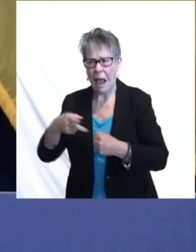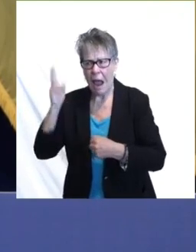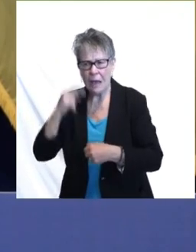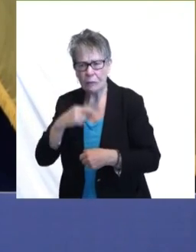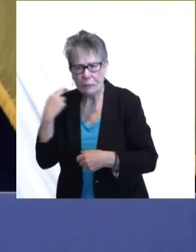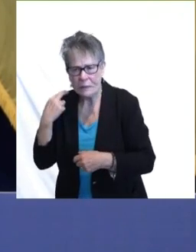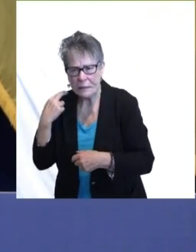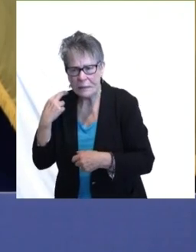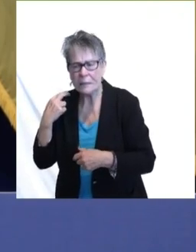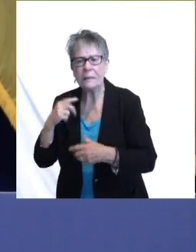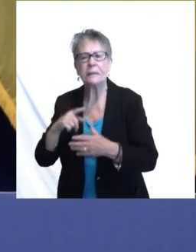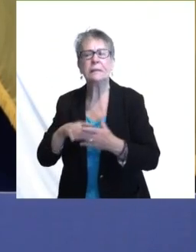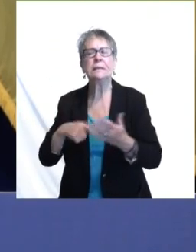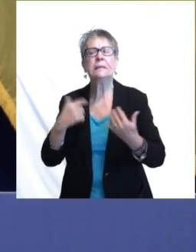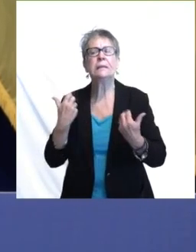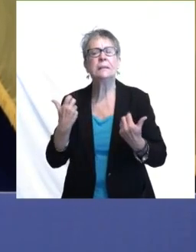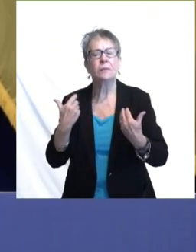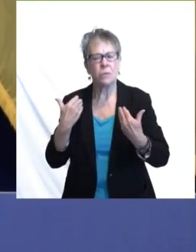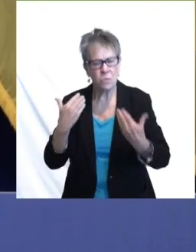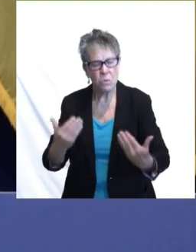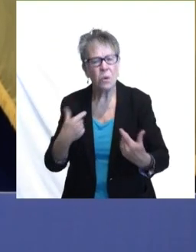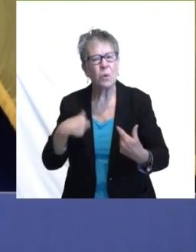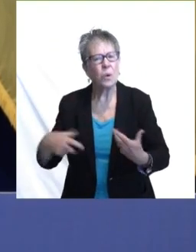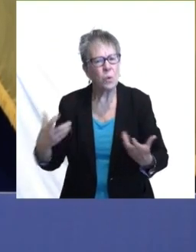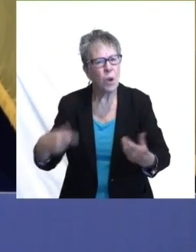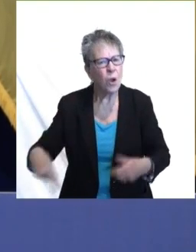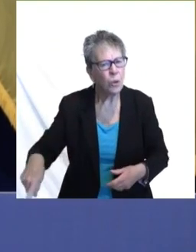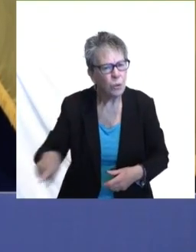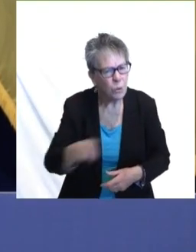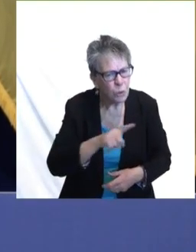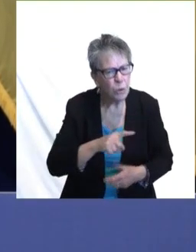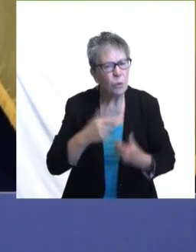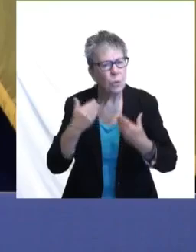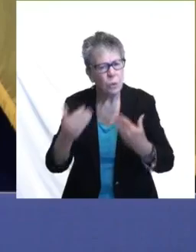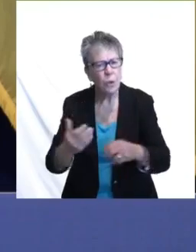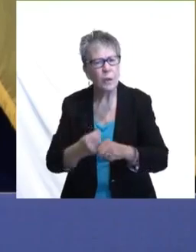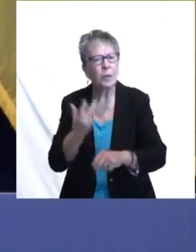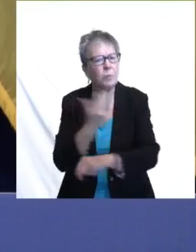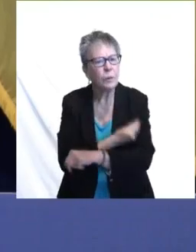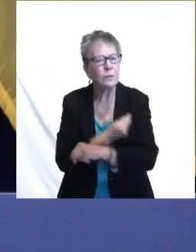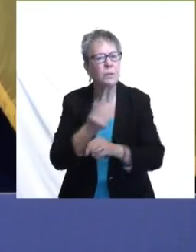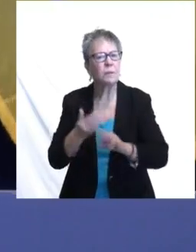many folks boosted before the holidays as we can. Thank you all, folks. God bless.